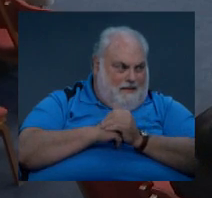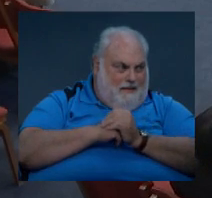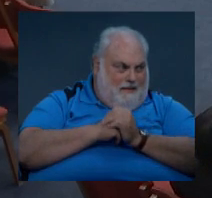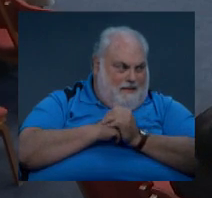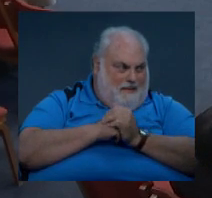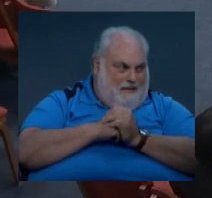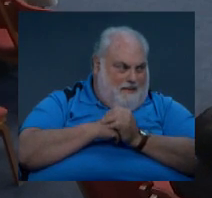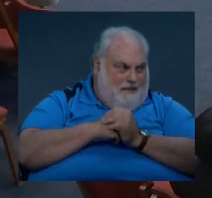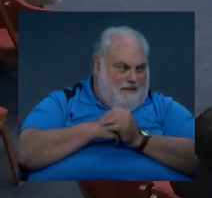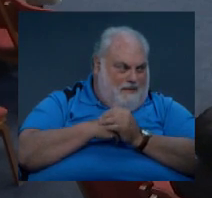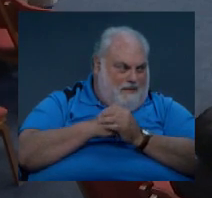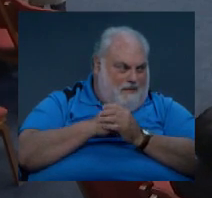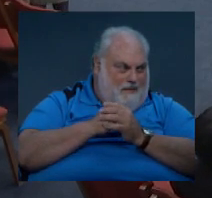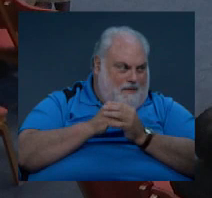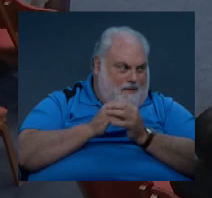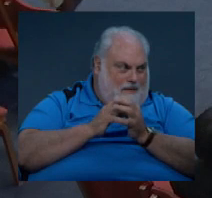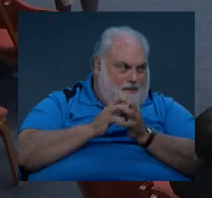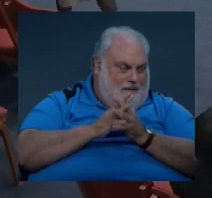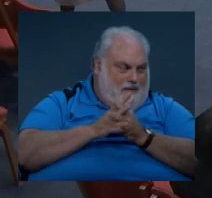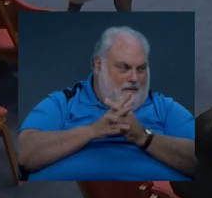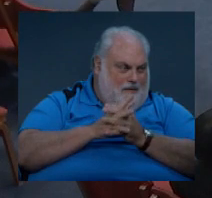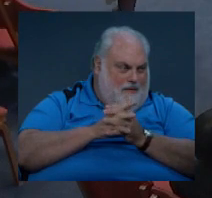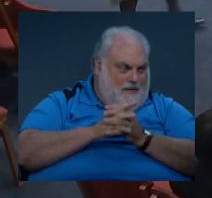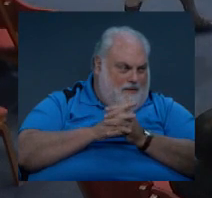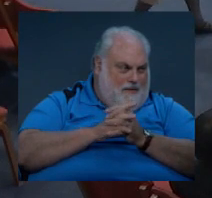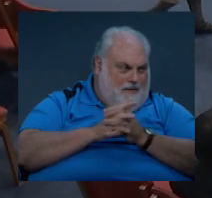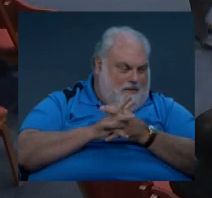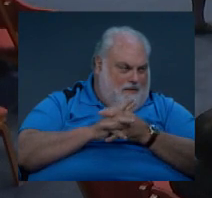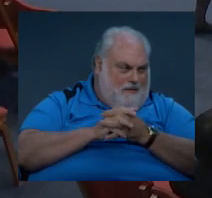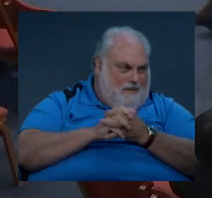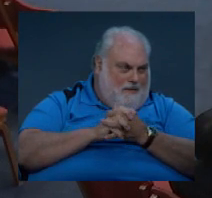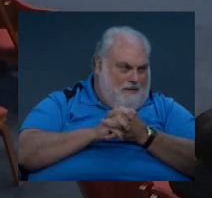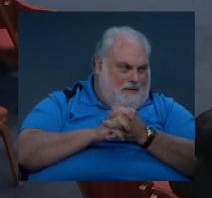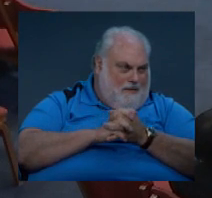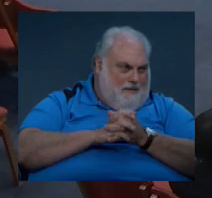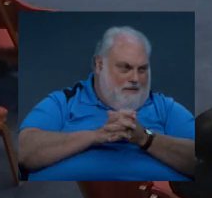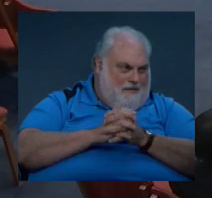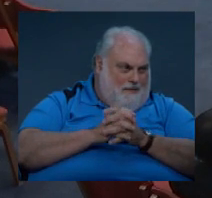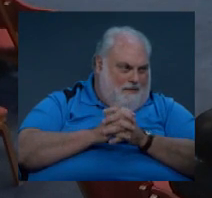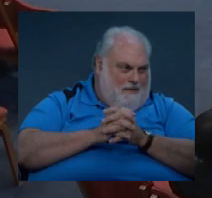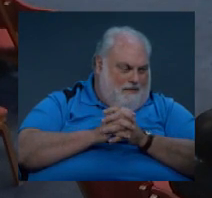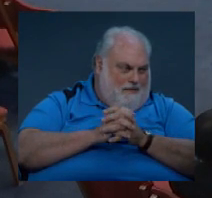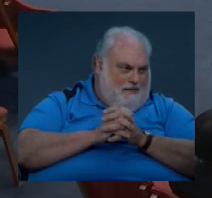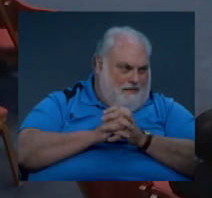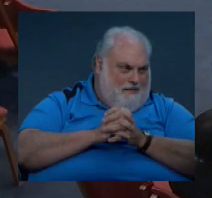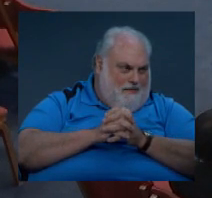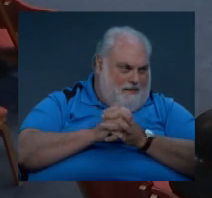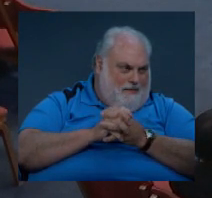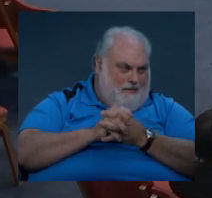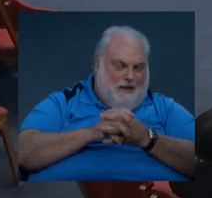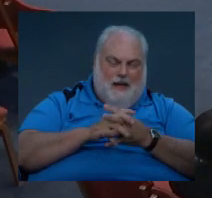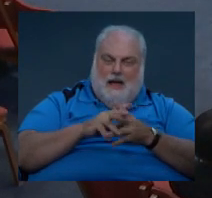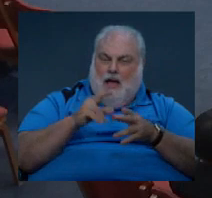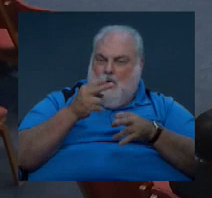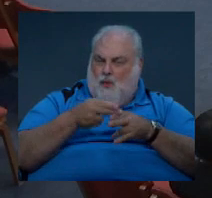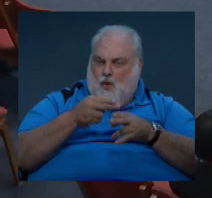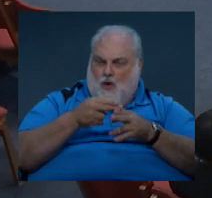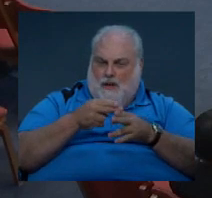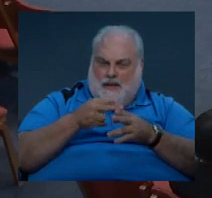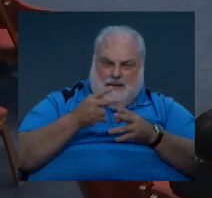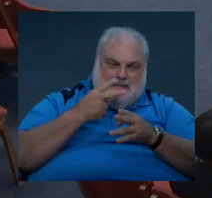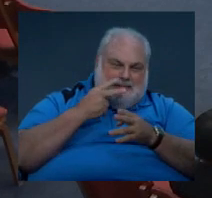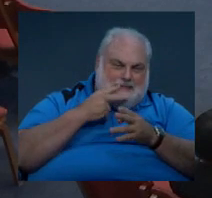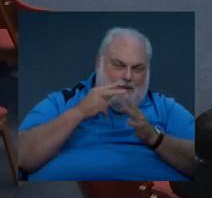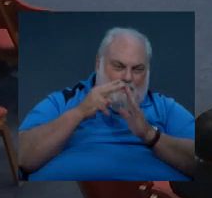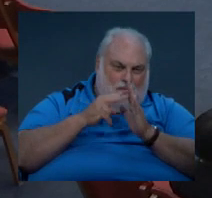1 second, man. What's your name? Ruth Bell. Oh, 1 second, Ms. Bell. Hold on 1 second. I didn't see your name on the against.